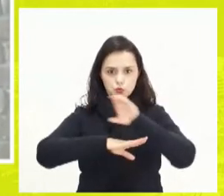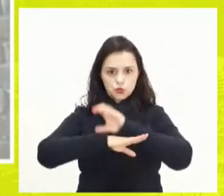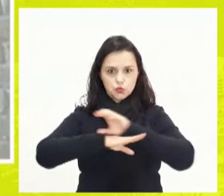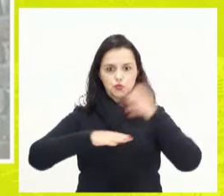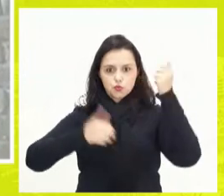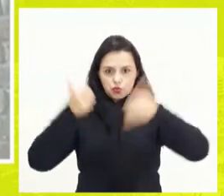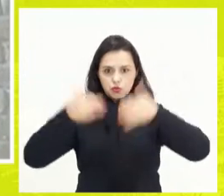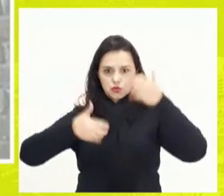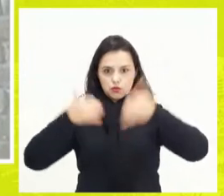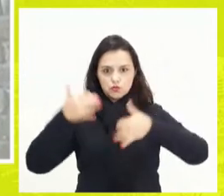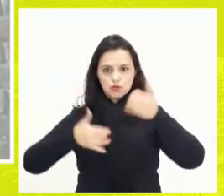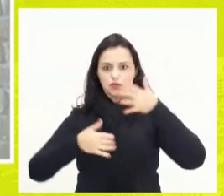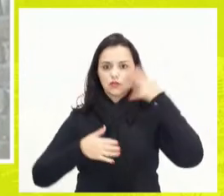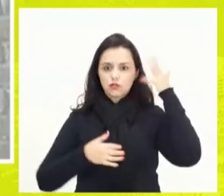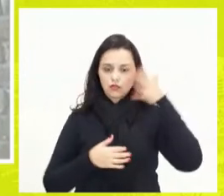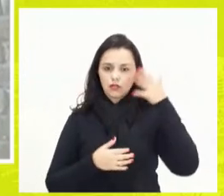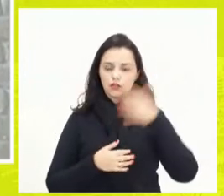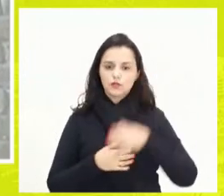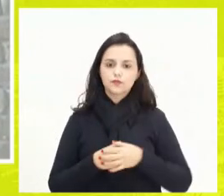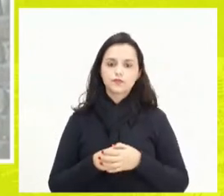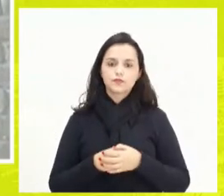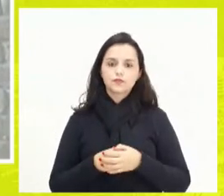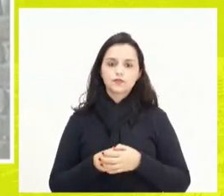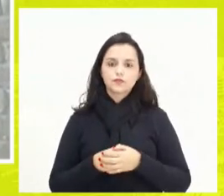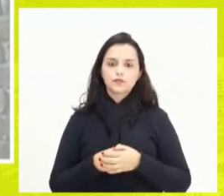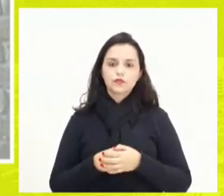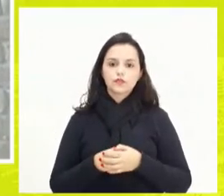course that i ministered